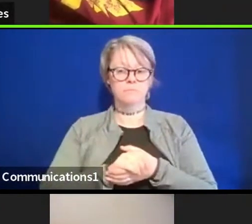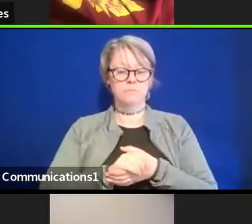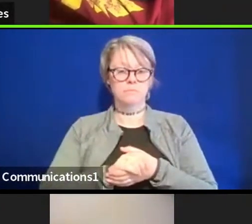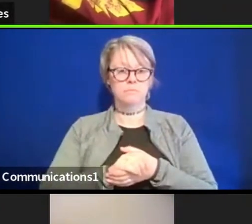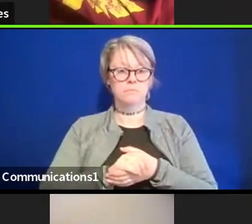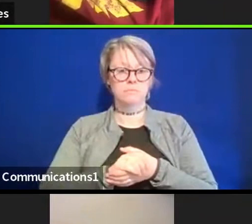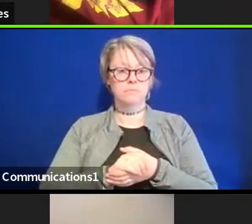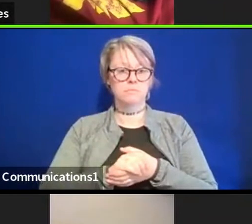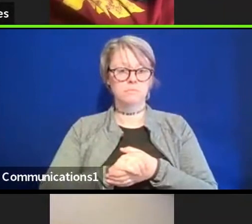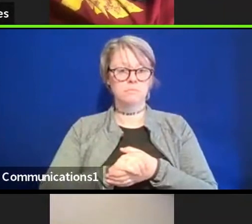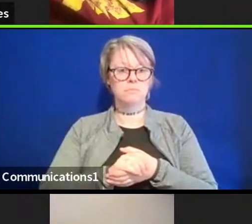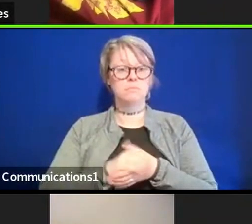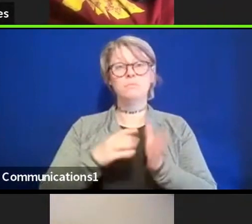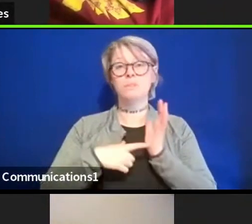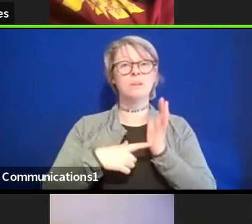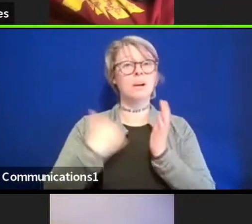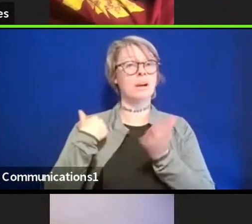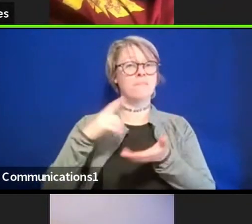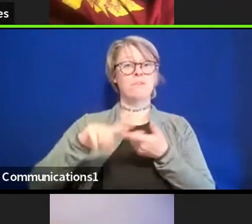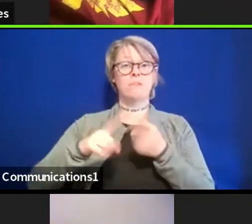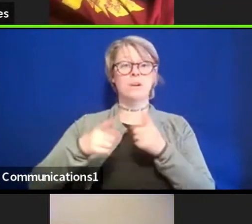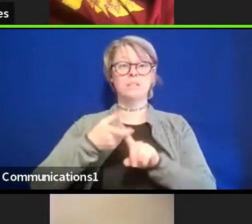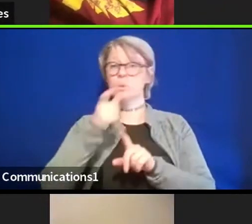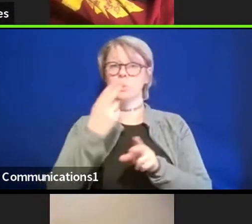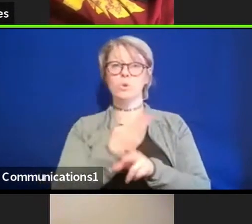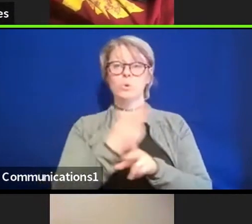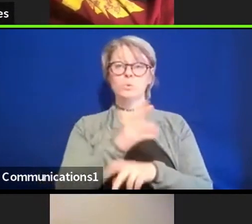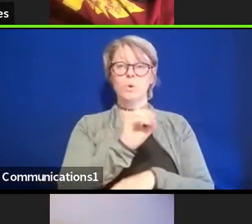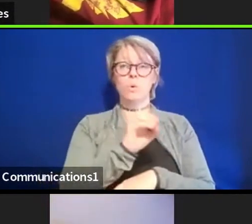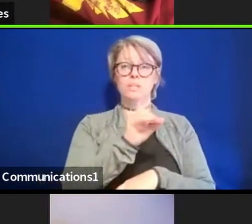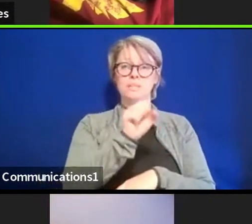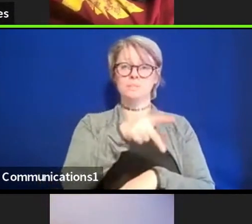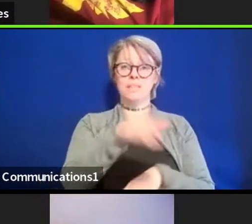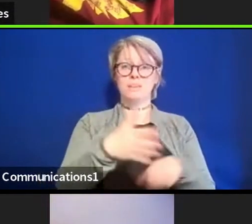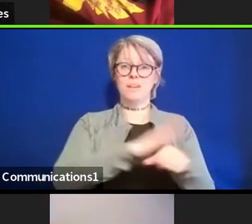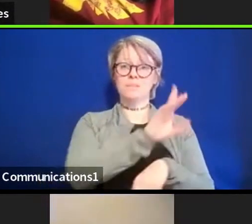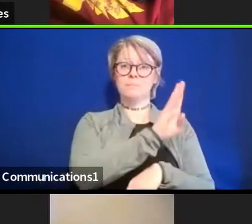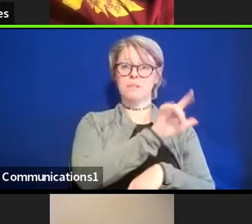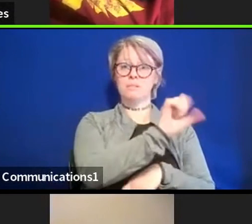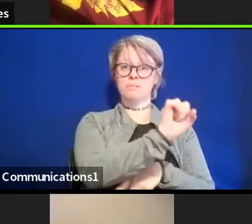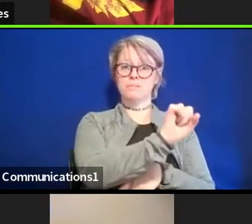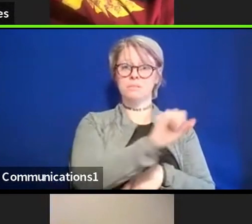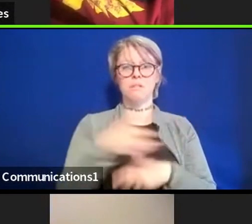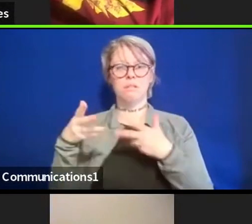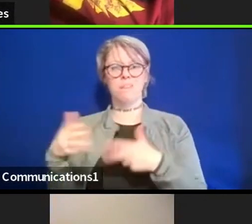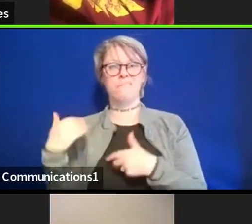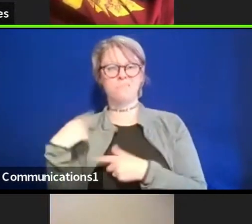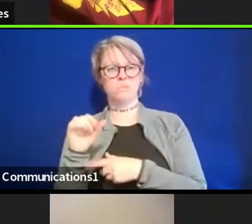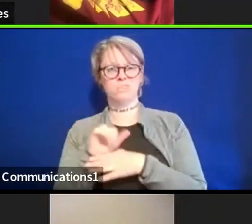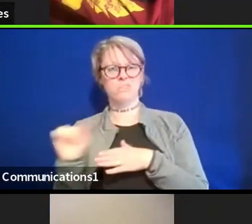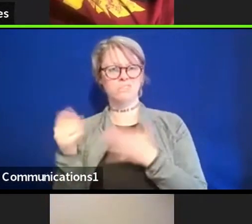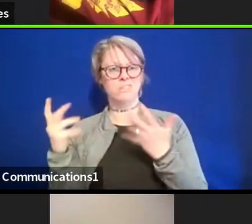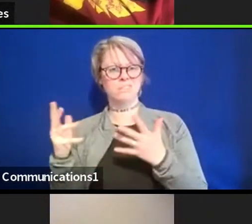use their ODSP for bills and stuff, and they only left with like not even $20 in their account. That has to do them for like a month